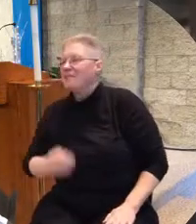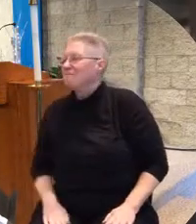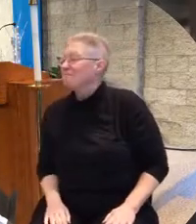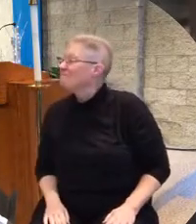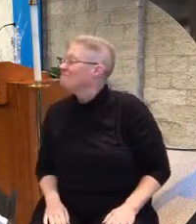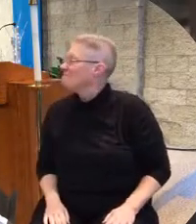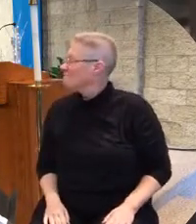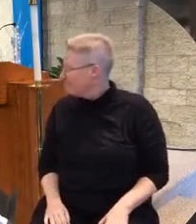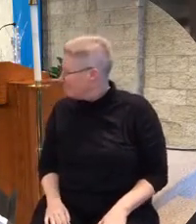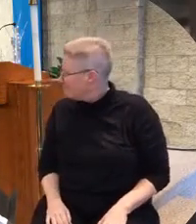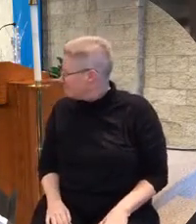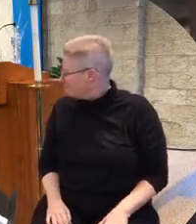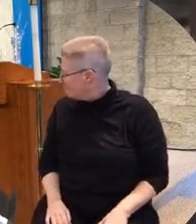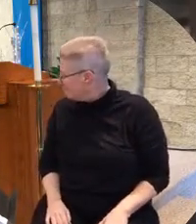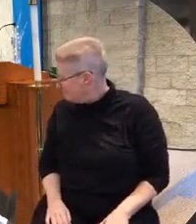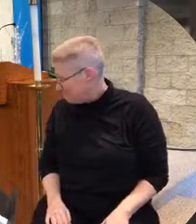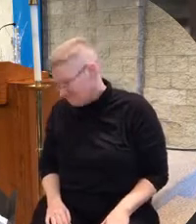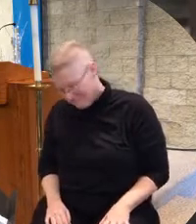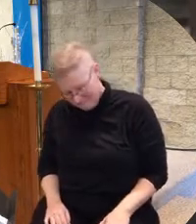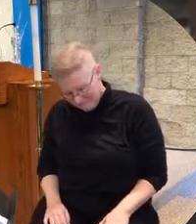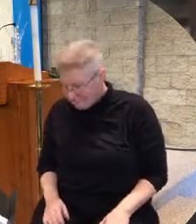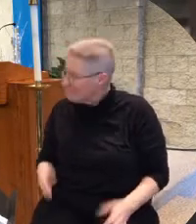is, and you won't be